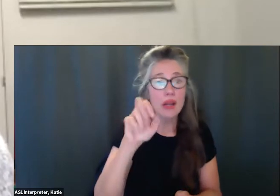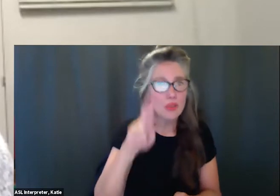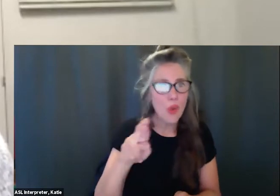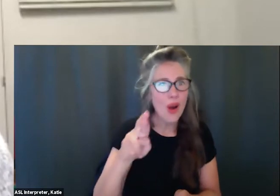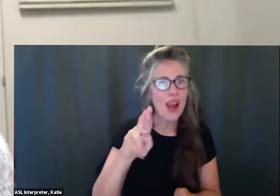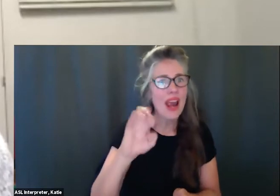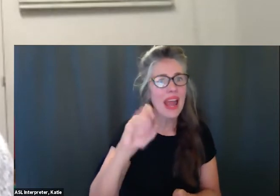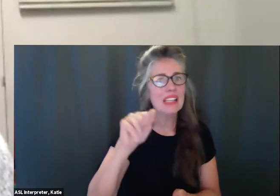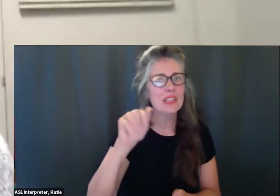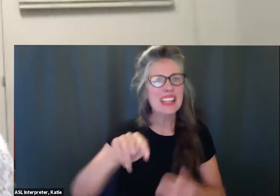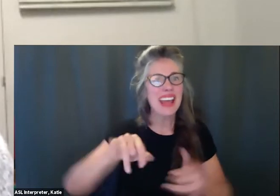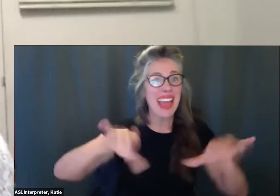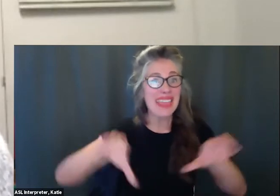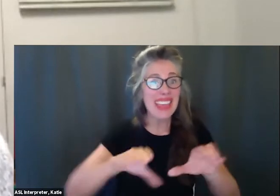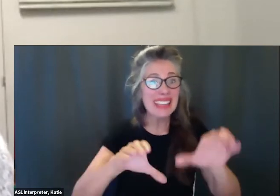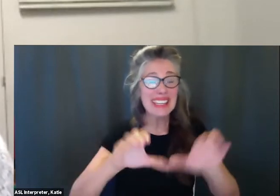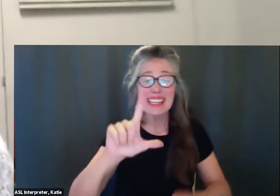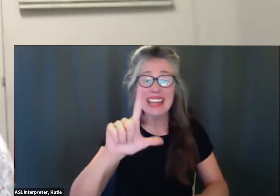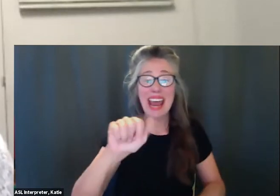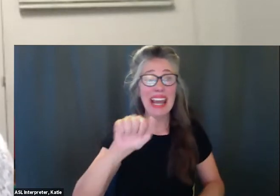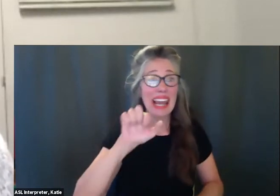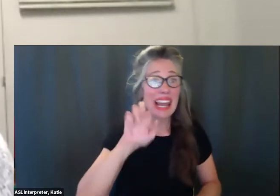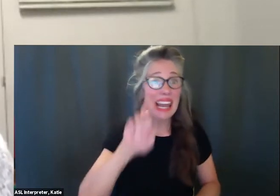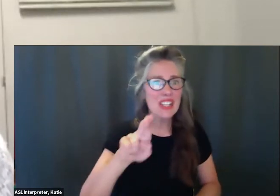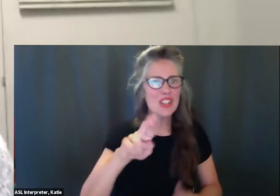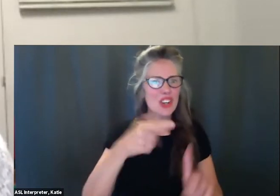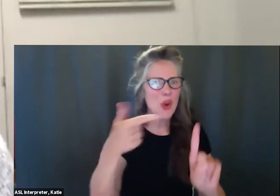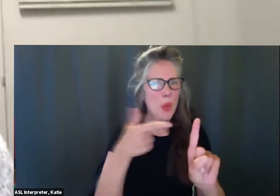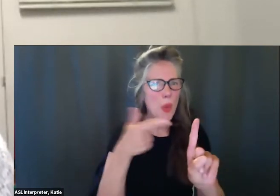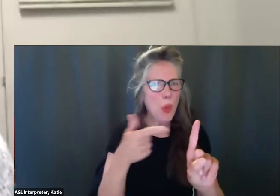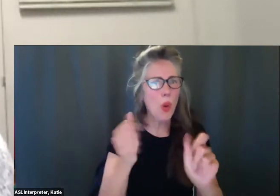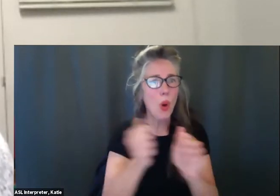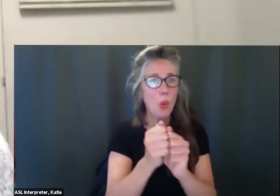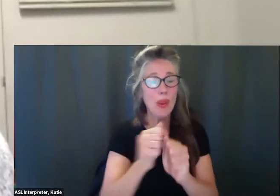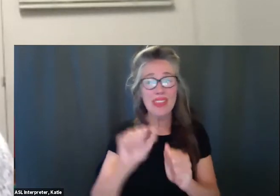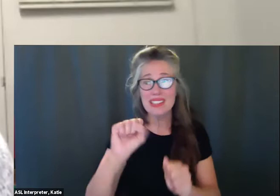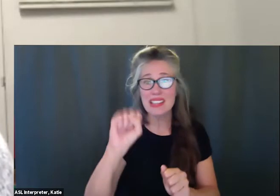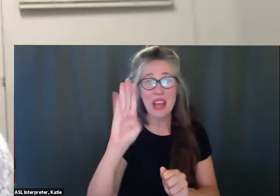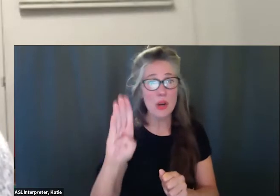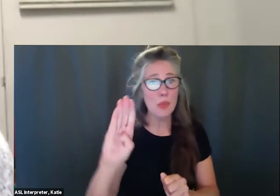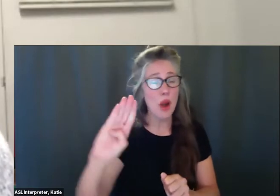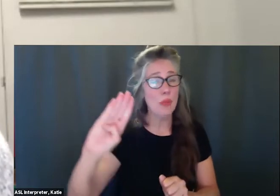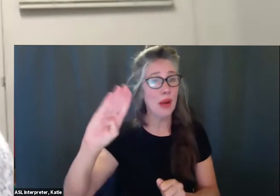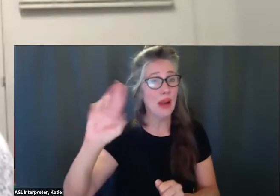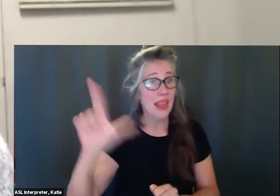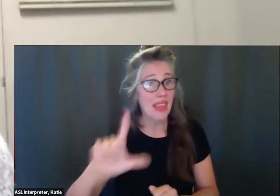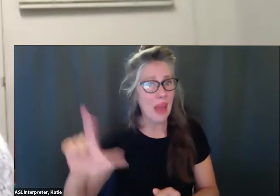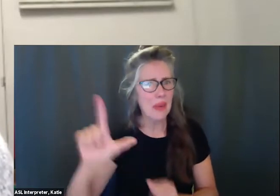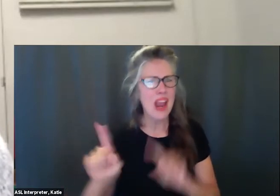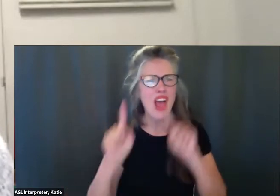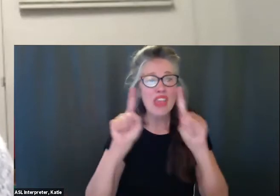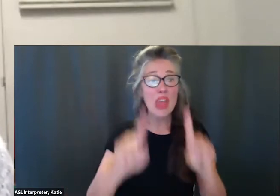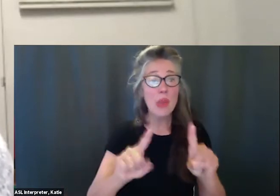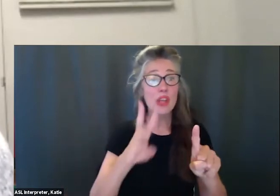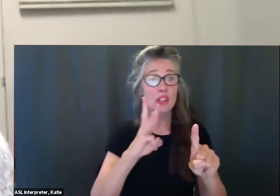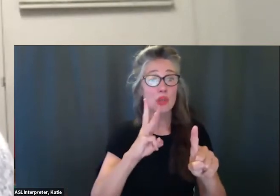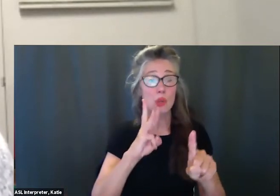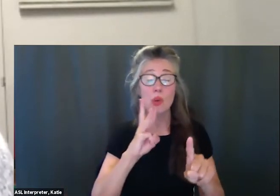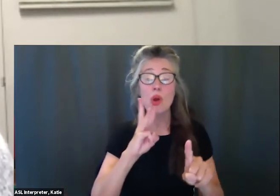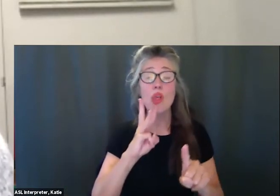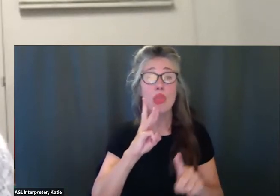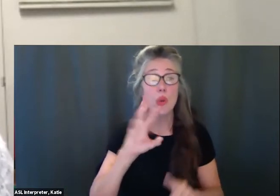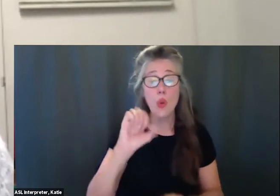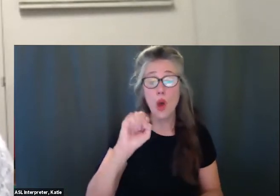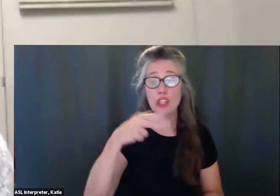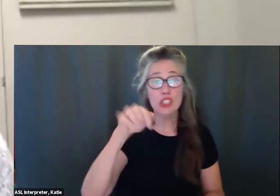laser mazes with the Santa Barbara Public Library. They went to the Watershed Resource Center, and they are going about tomorrow as